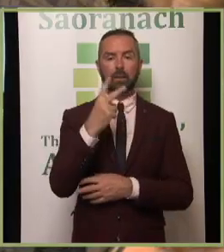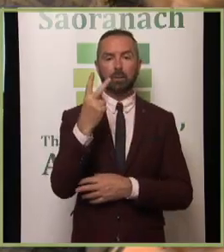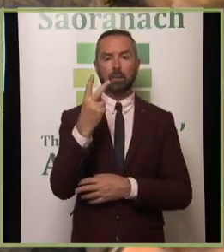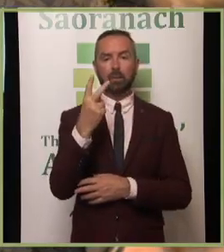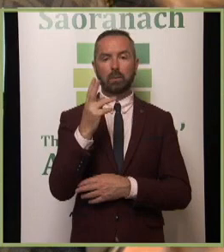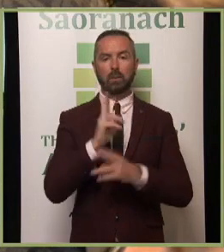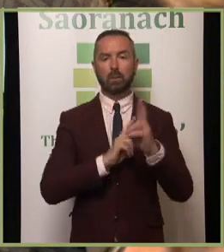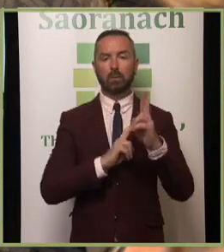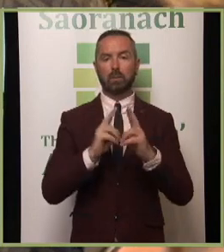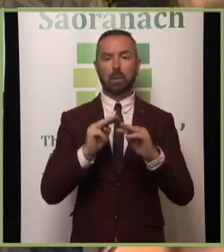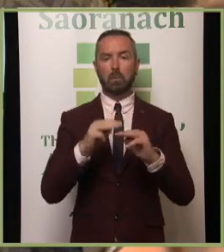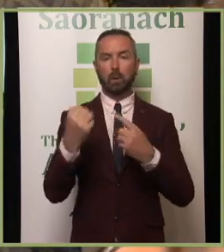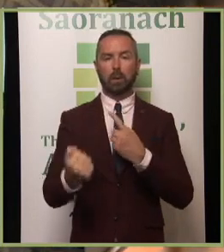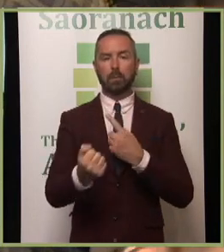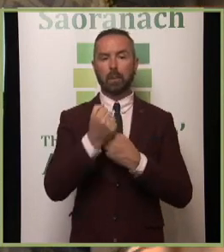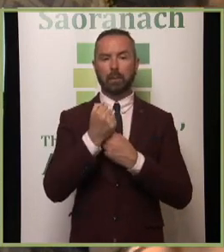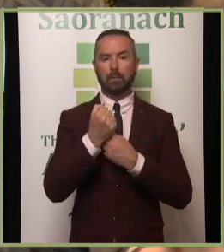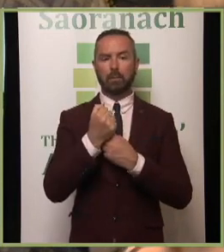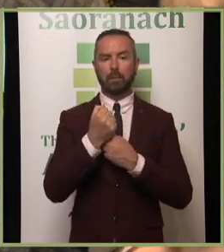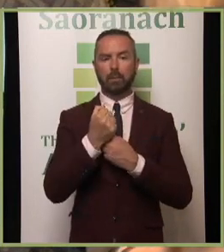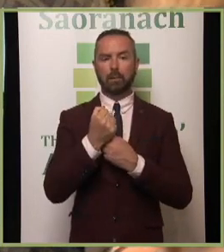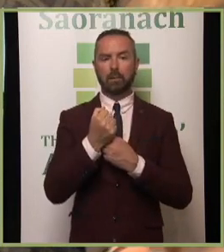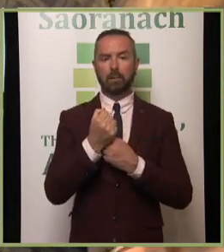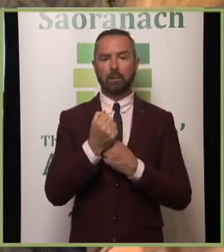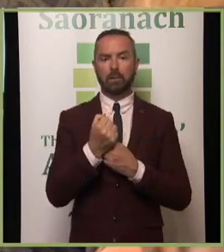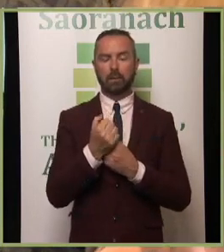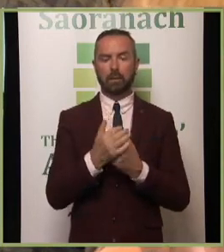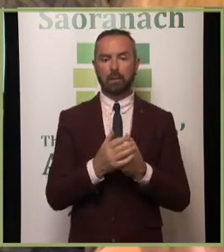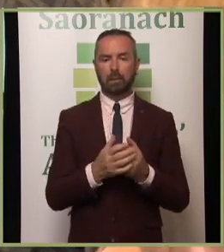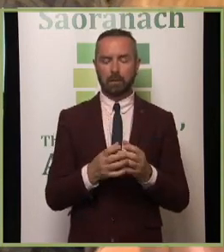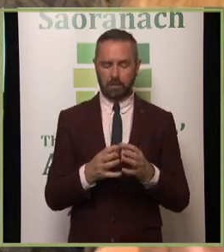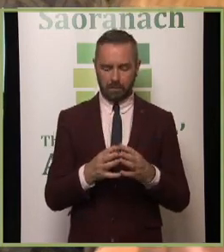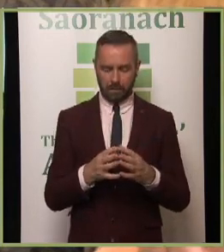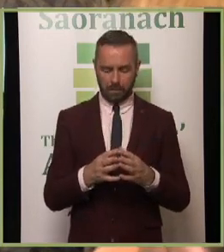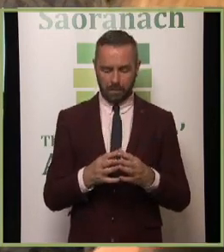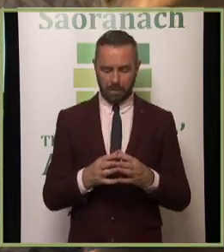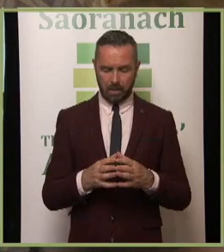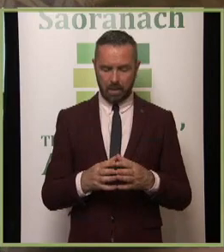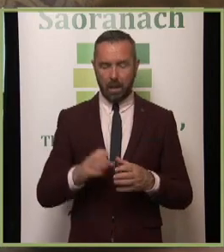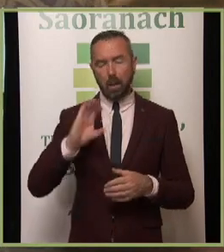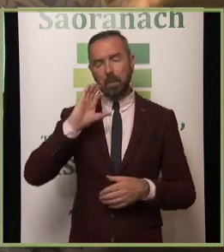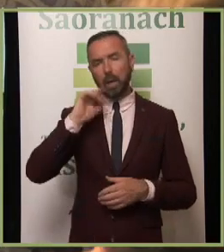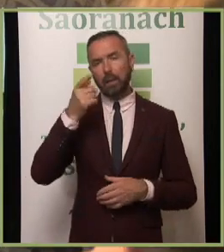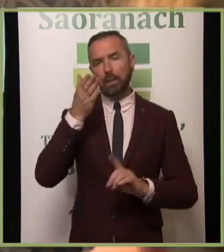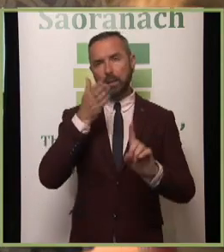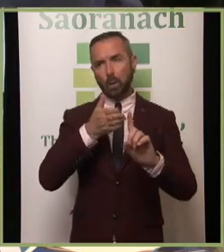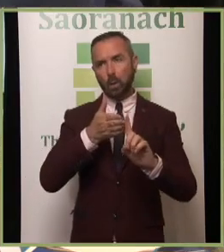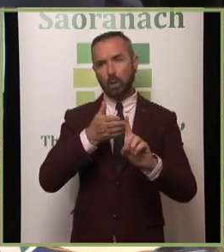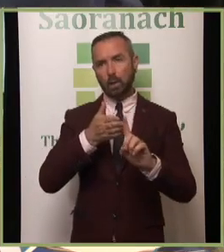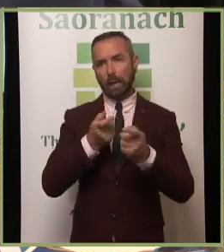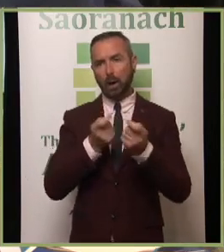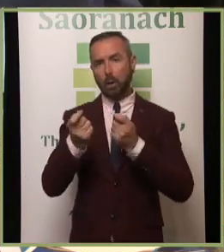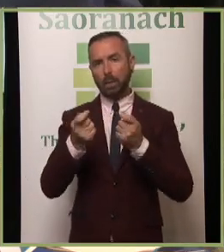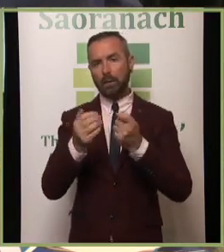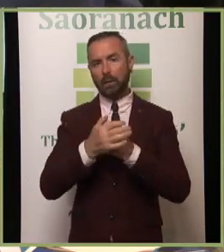is probably the most impactful because you're saying it's the goals, operations of Coillte and the Forestry Act. I think